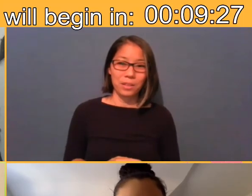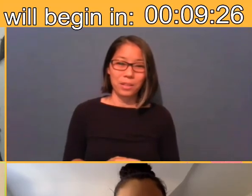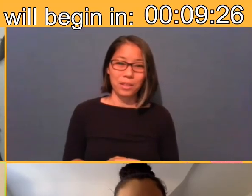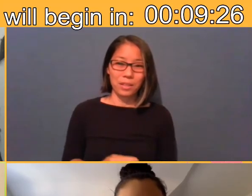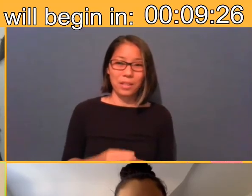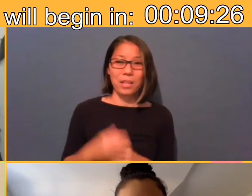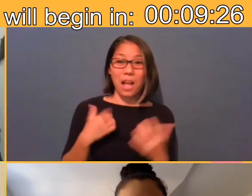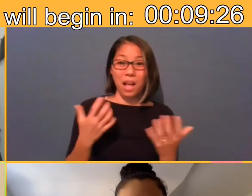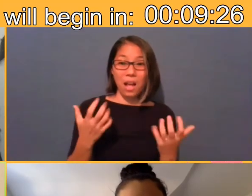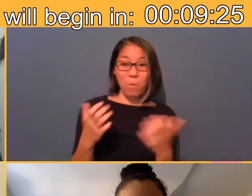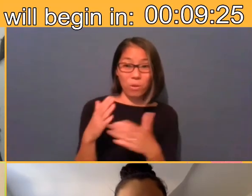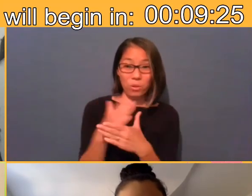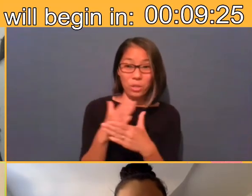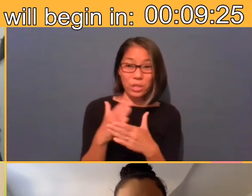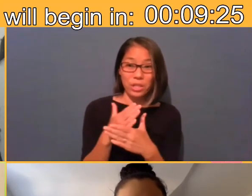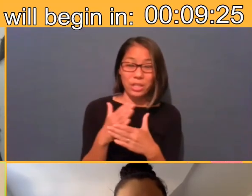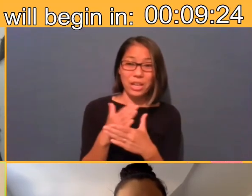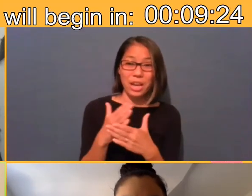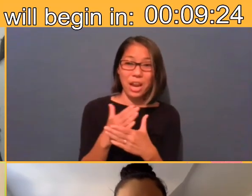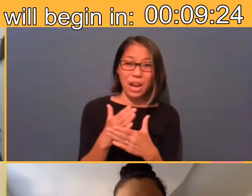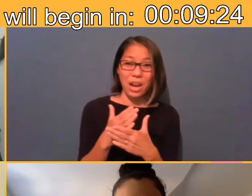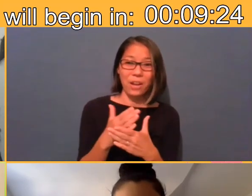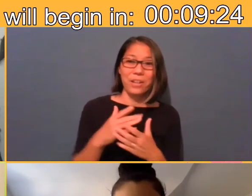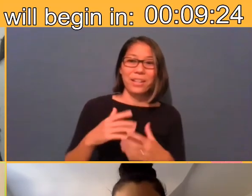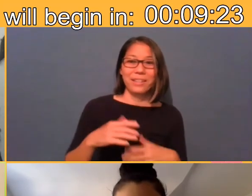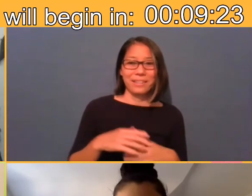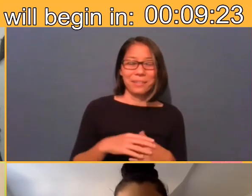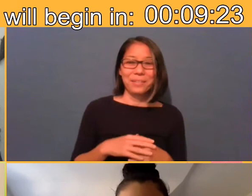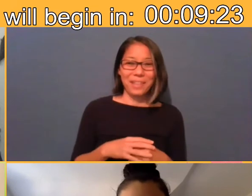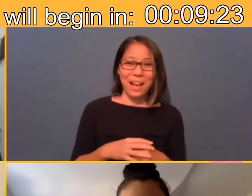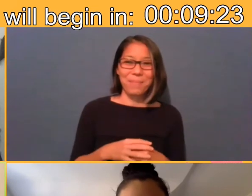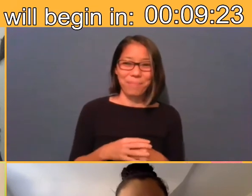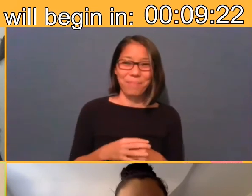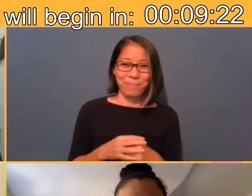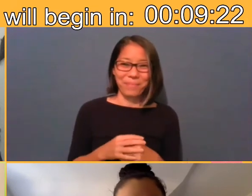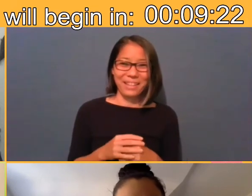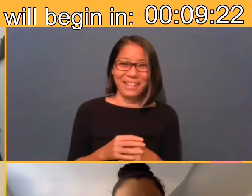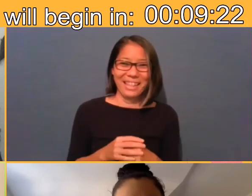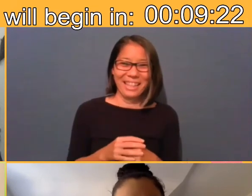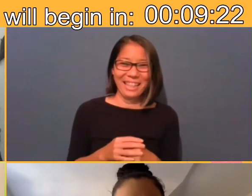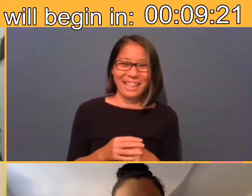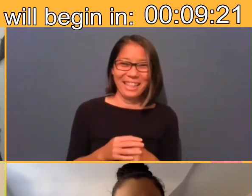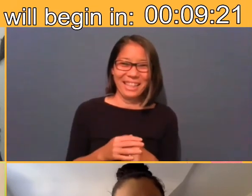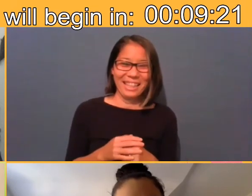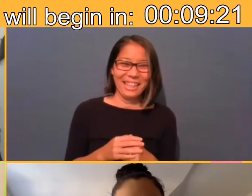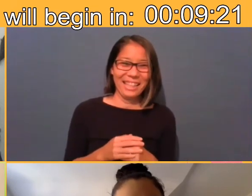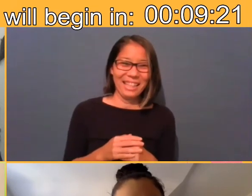el video, y Maceo Edwards, que estaba haciendo el coloring book,